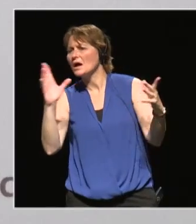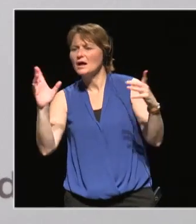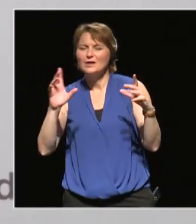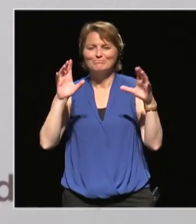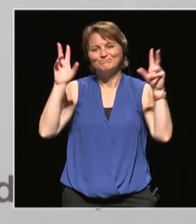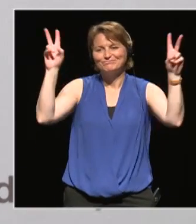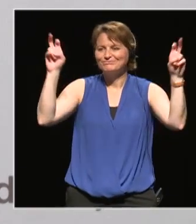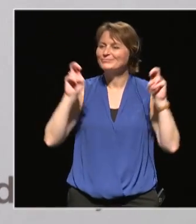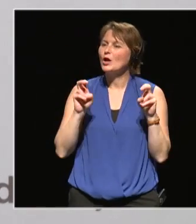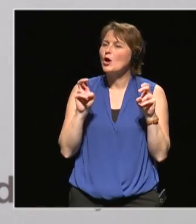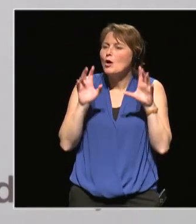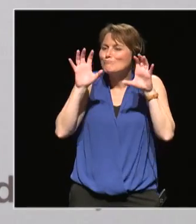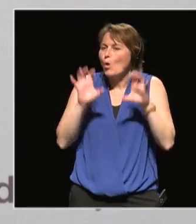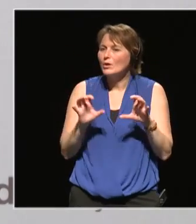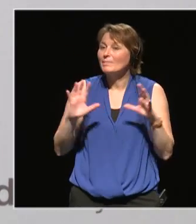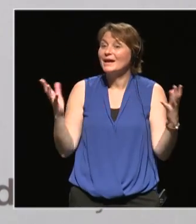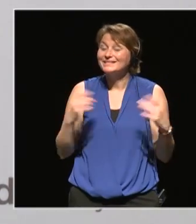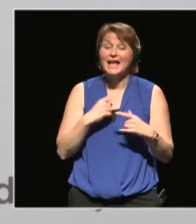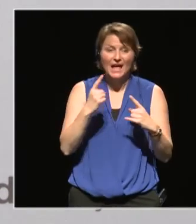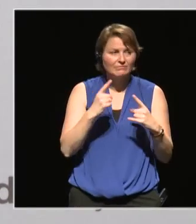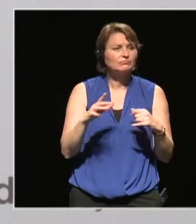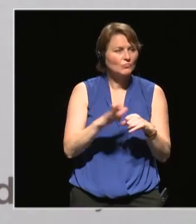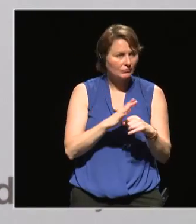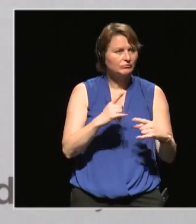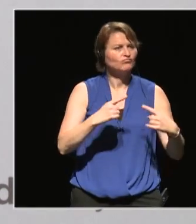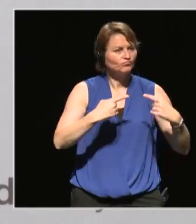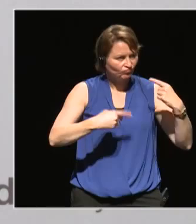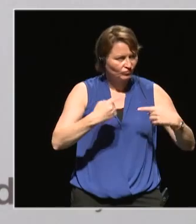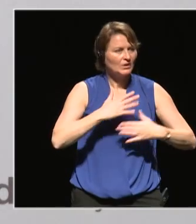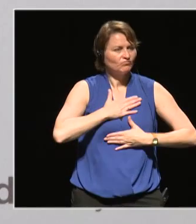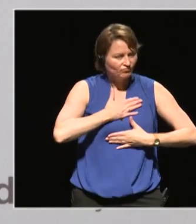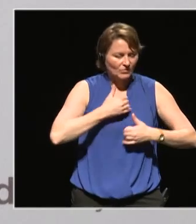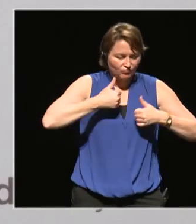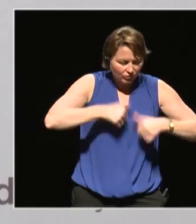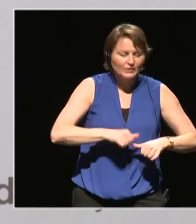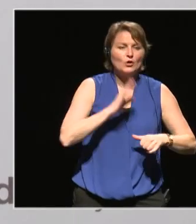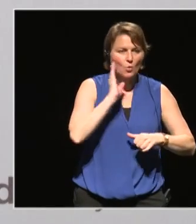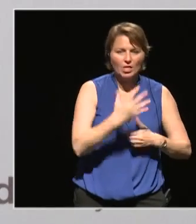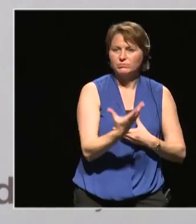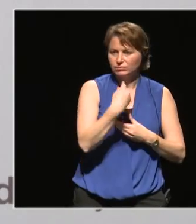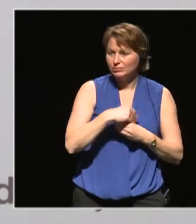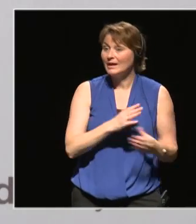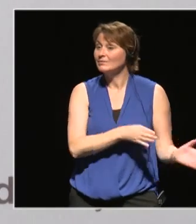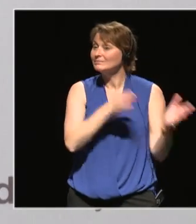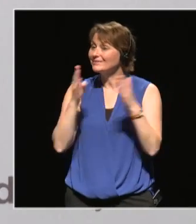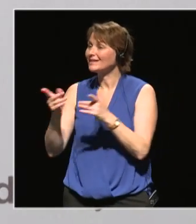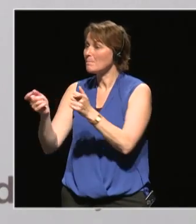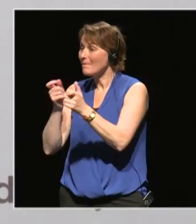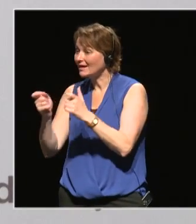political pressure to get a deal. Then I want to turn to the people I think of as the managers and the negotiators of the